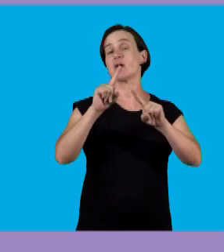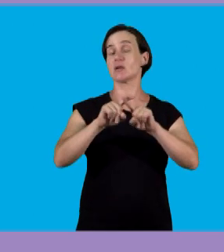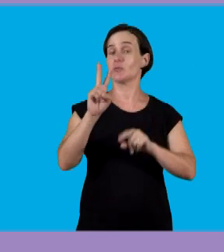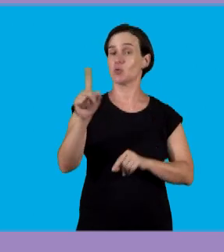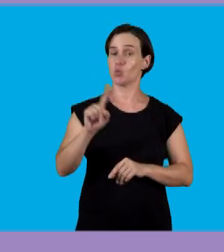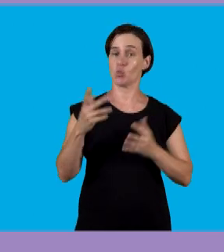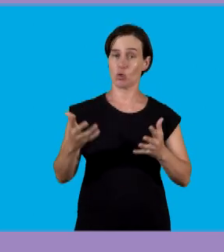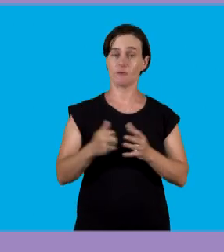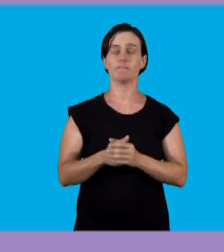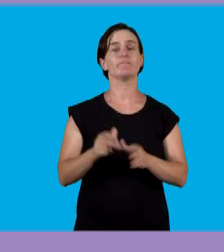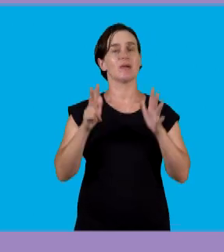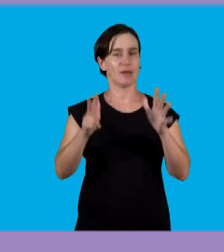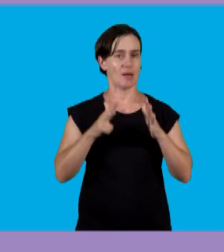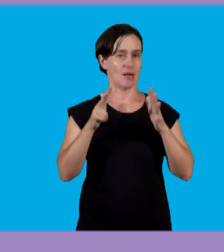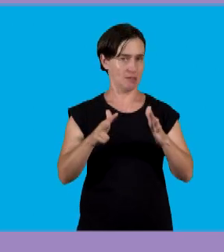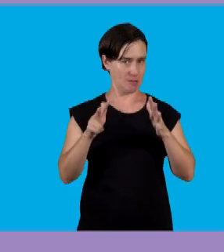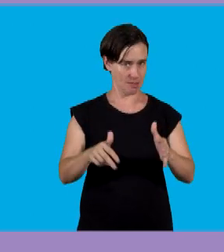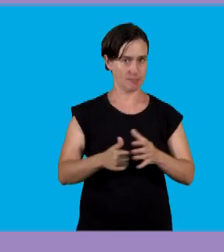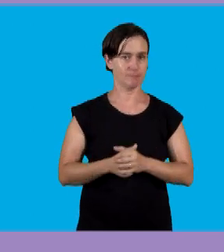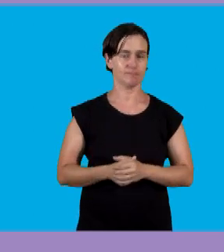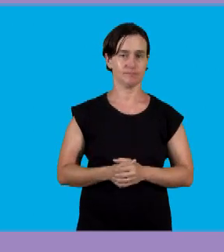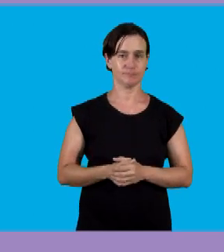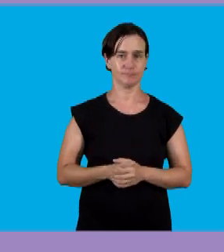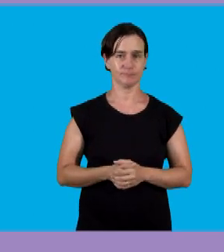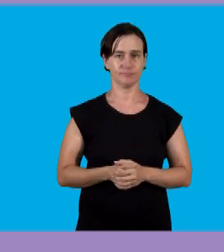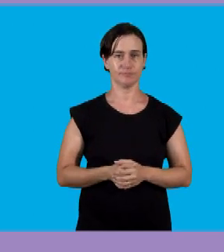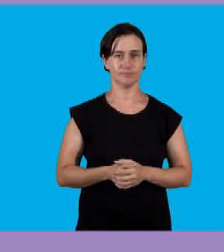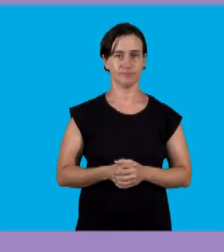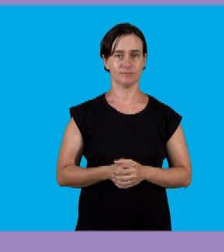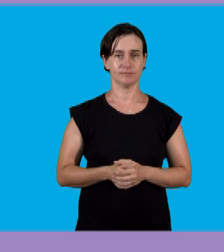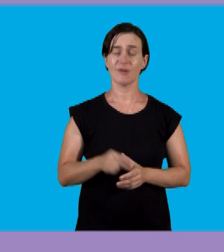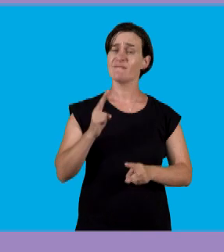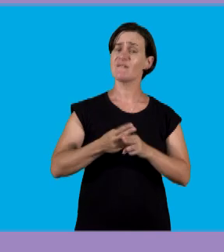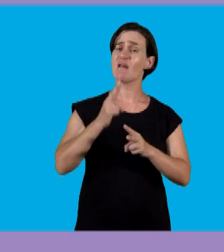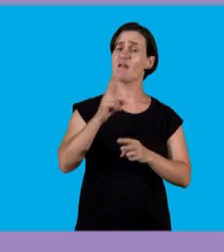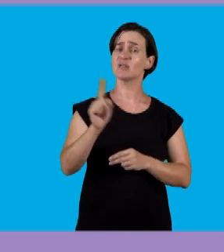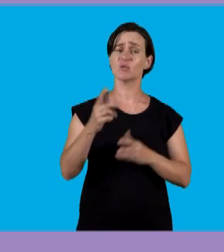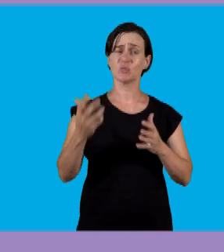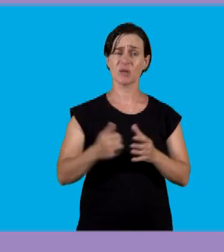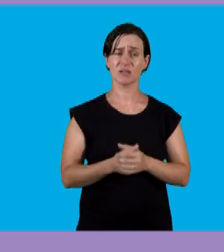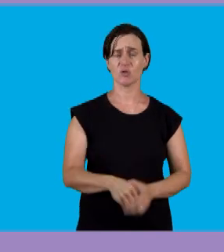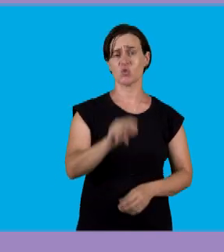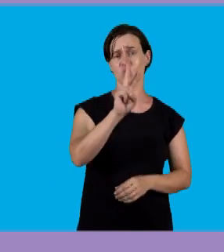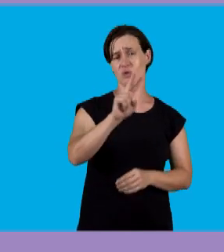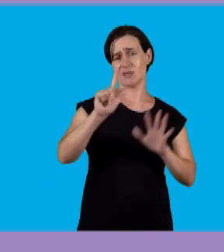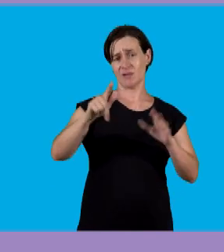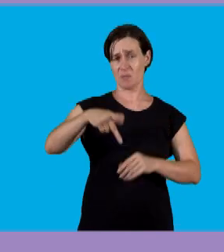So 9 multiplied by 2, that is going to give us an 18. So our final answer there